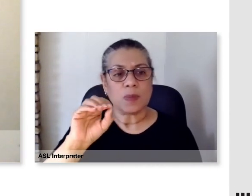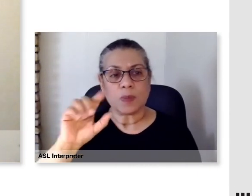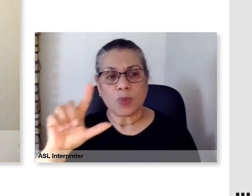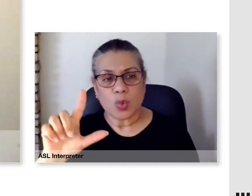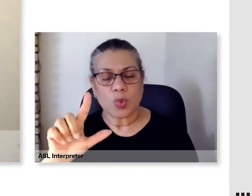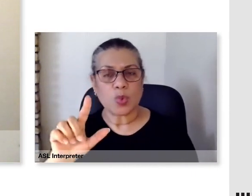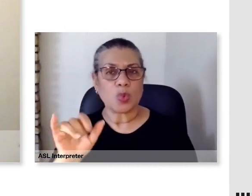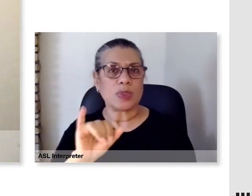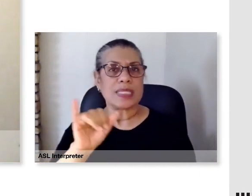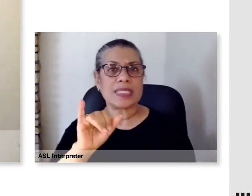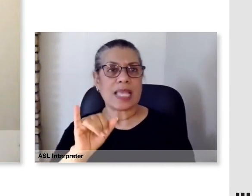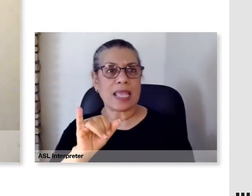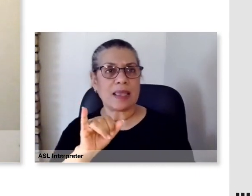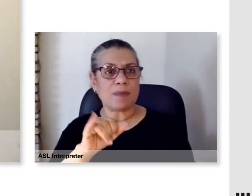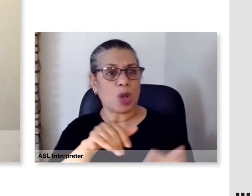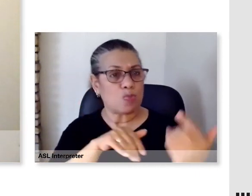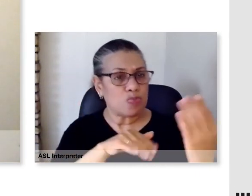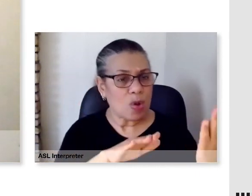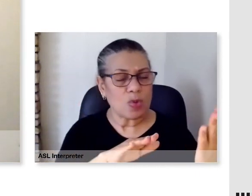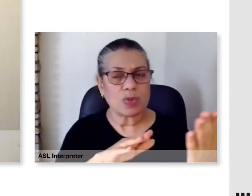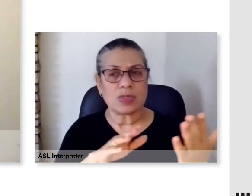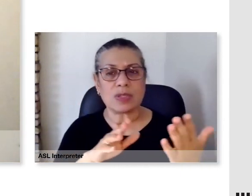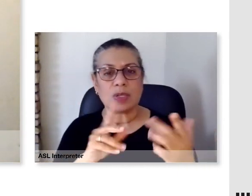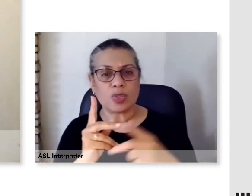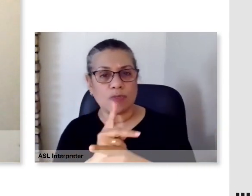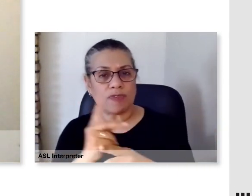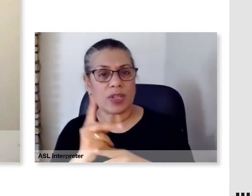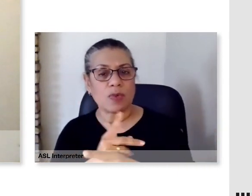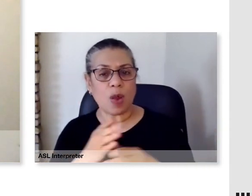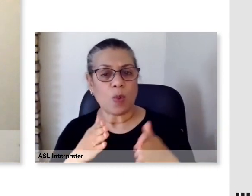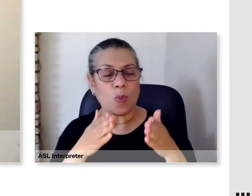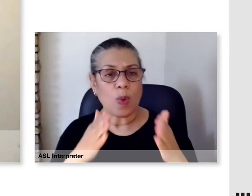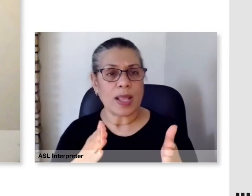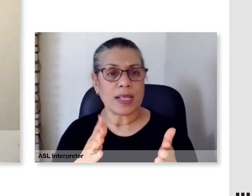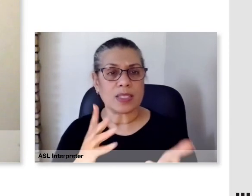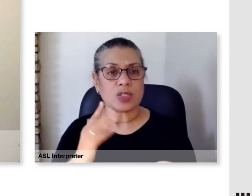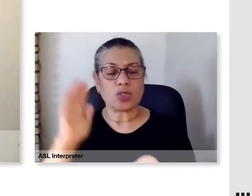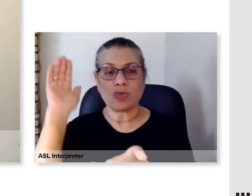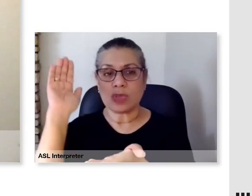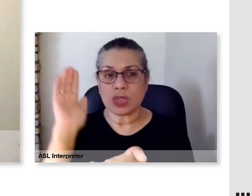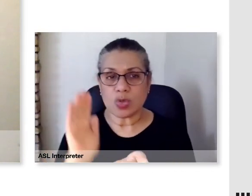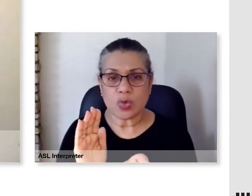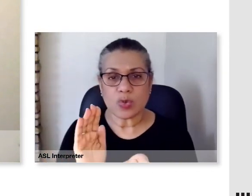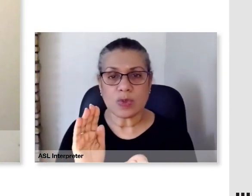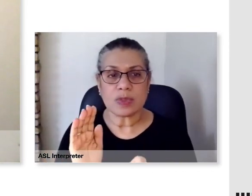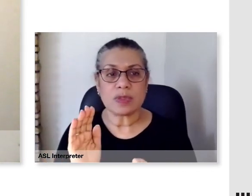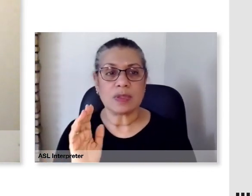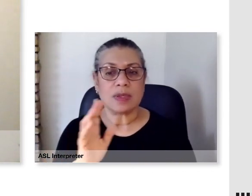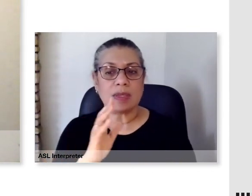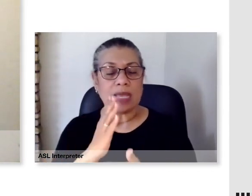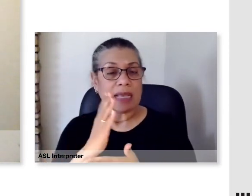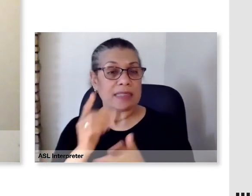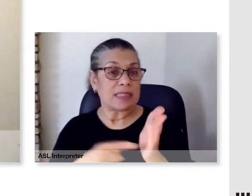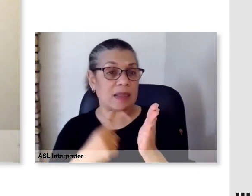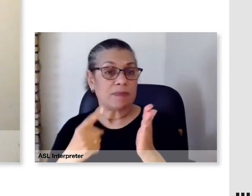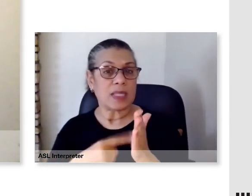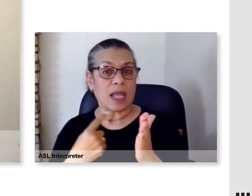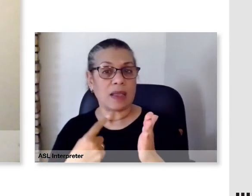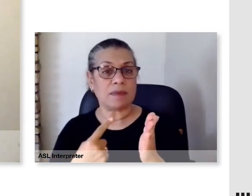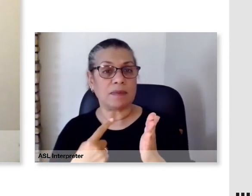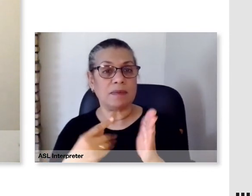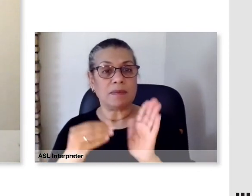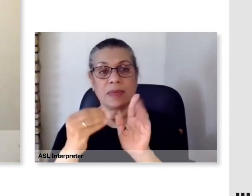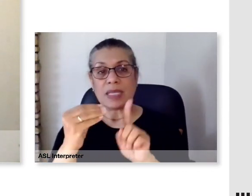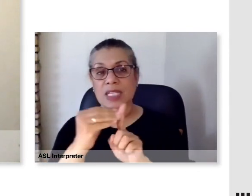know, to look for ways in which, you know, reductiveness can, you know, sometimes expose commonalities